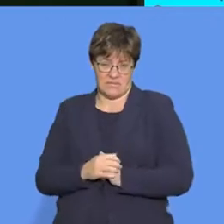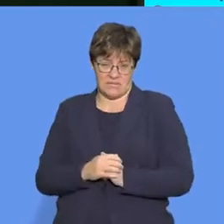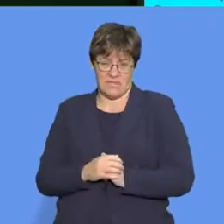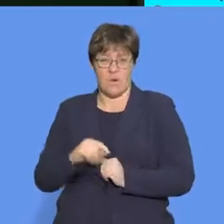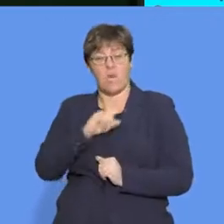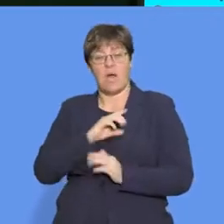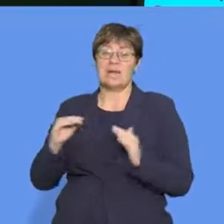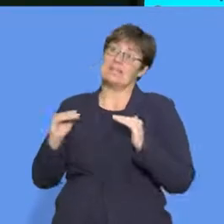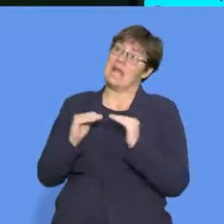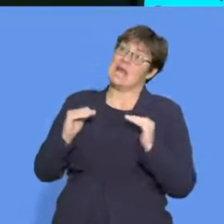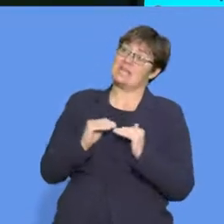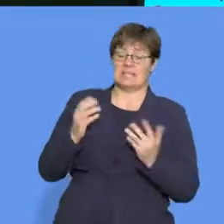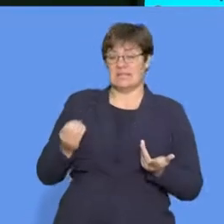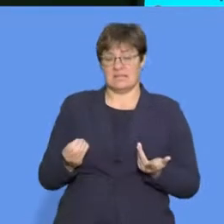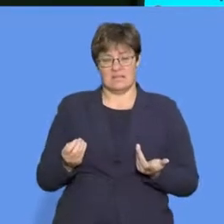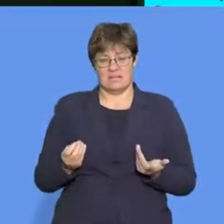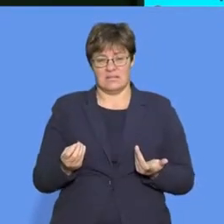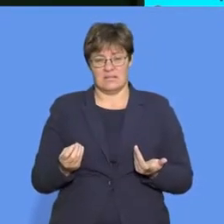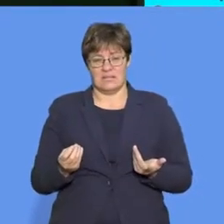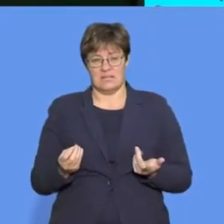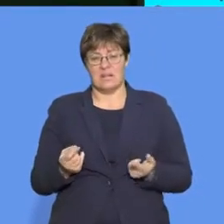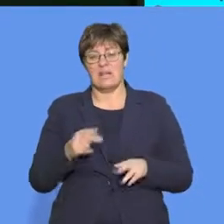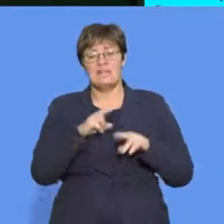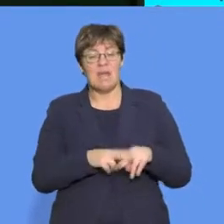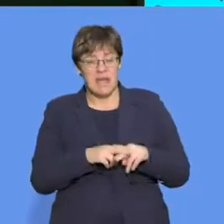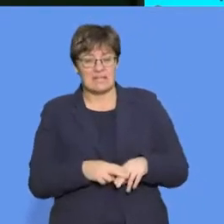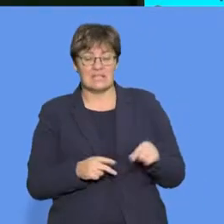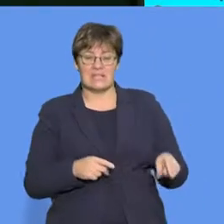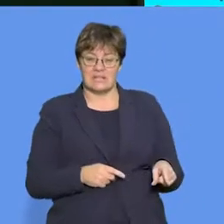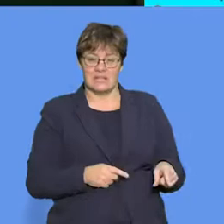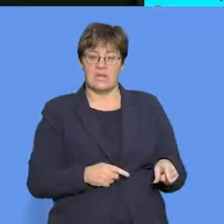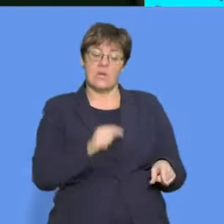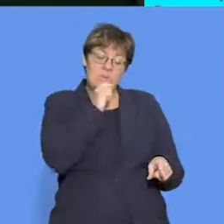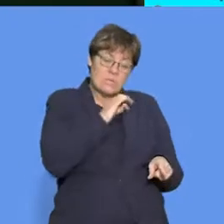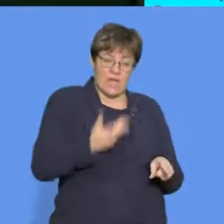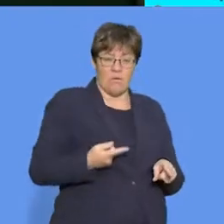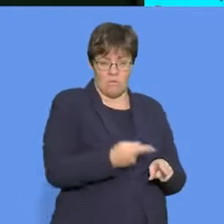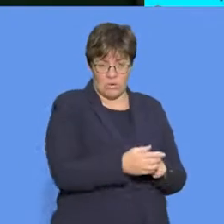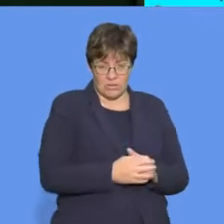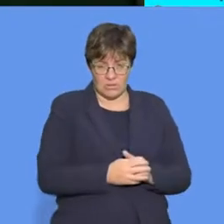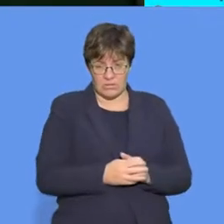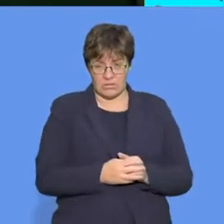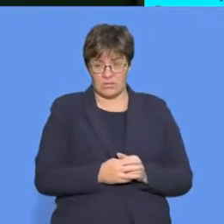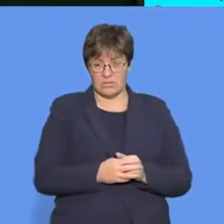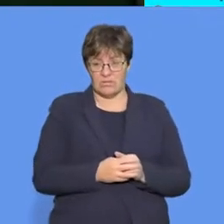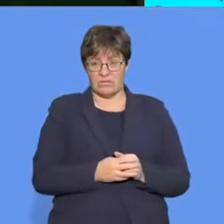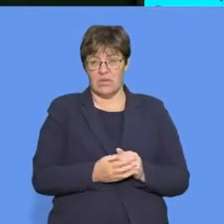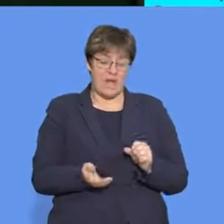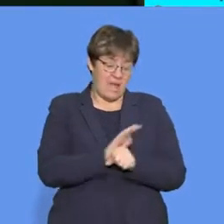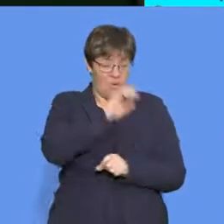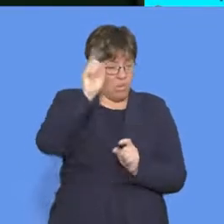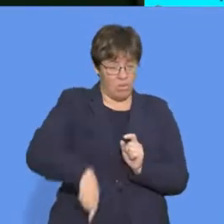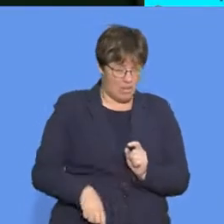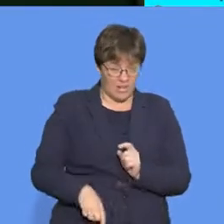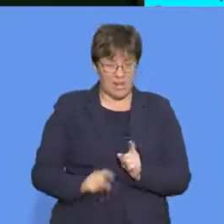diagrams, because there's not a standard diagram for electrolytic, depending on how it's being used. We're not going to be able